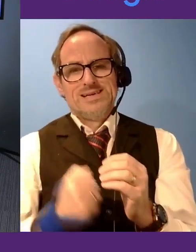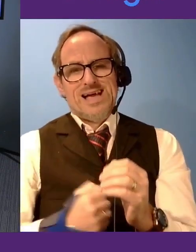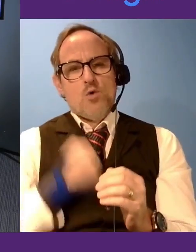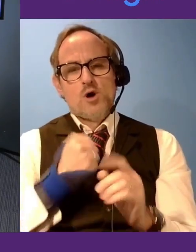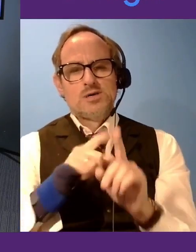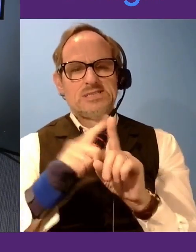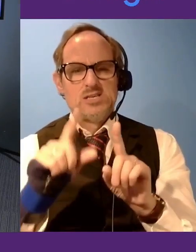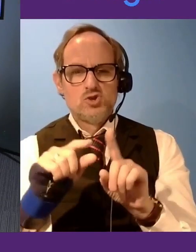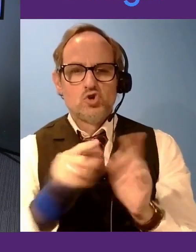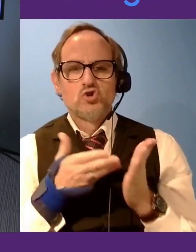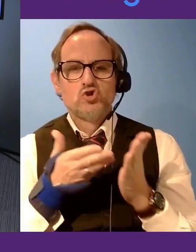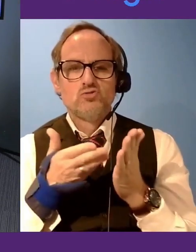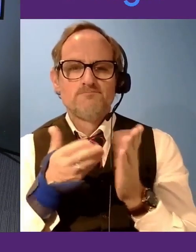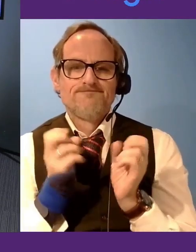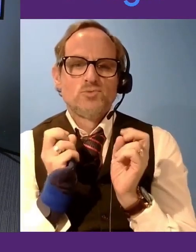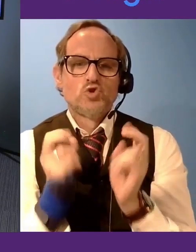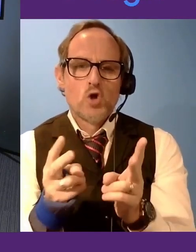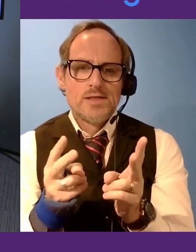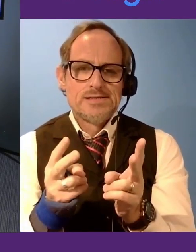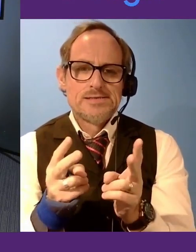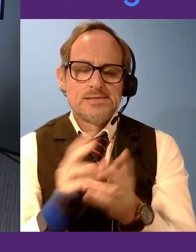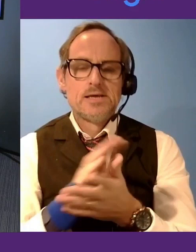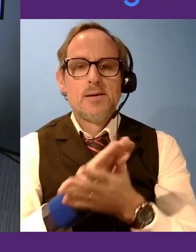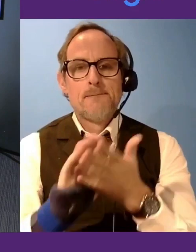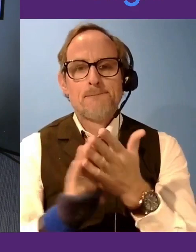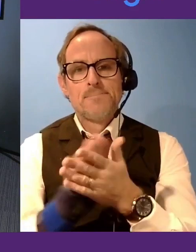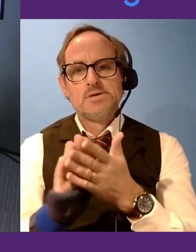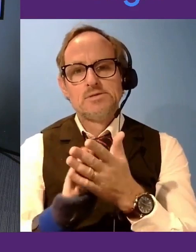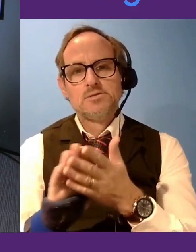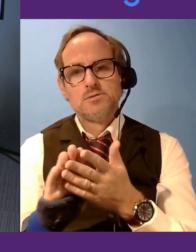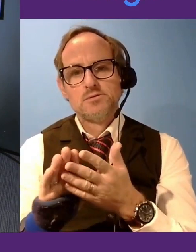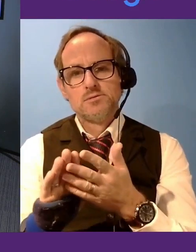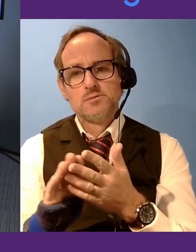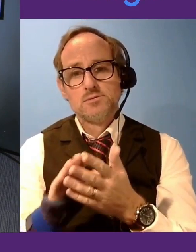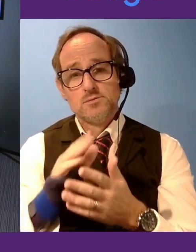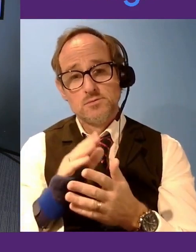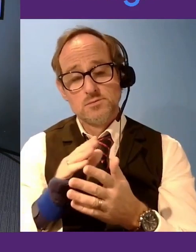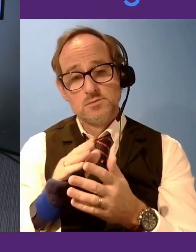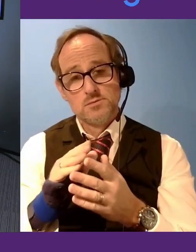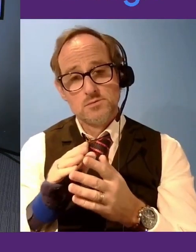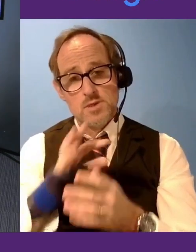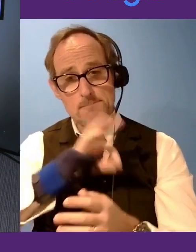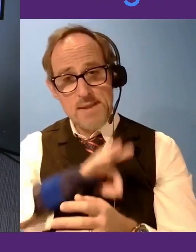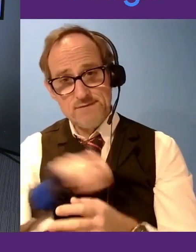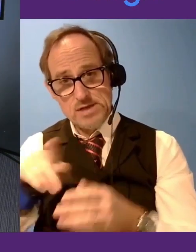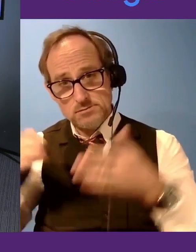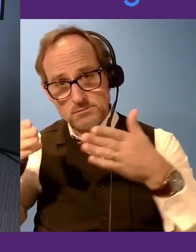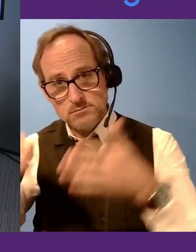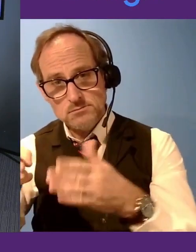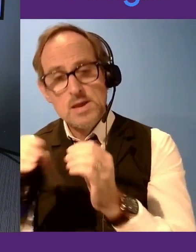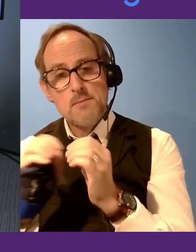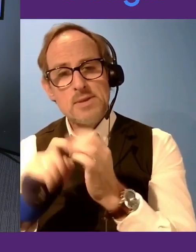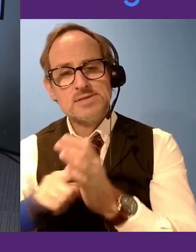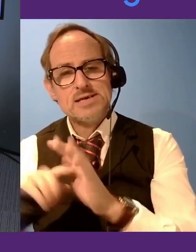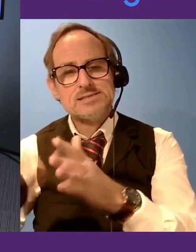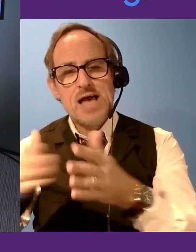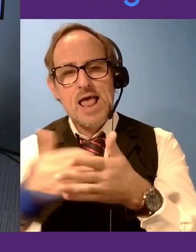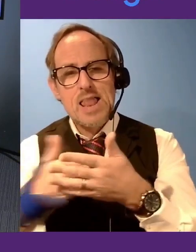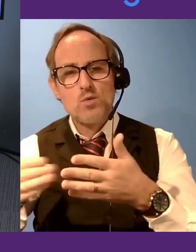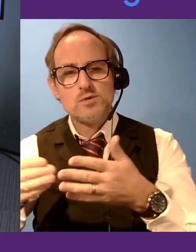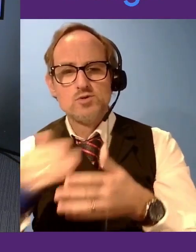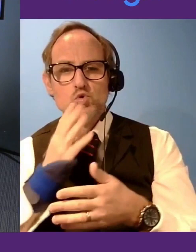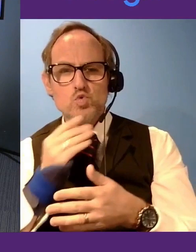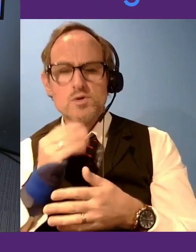in plain English. But that doesn't just benefit those sign language users. That's something that benefits anyone with English as a second